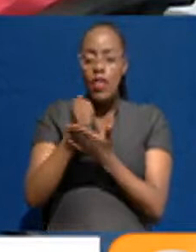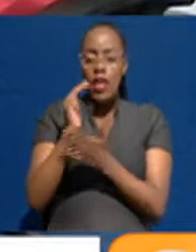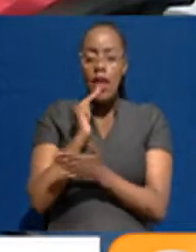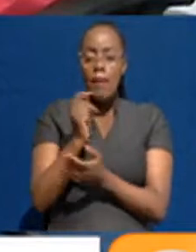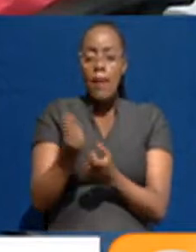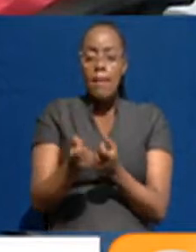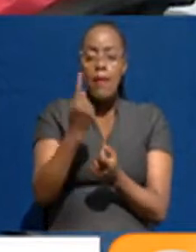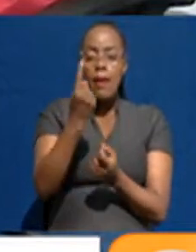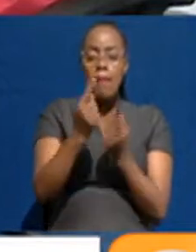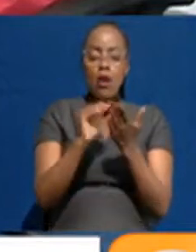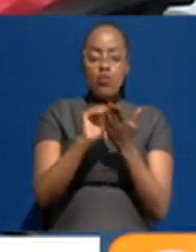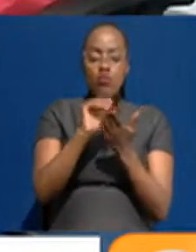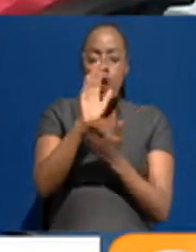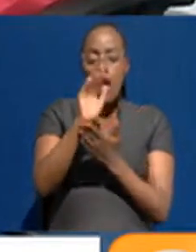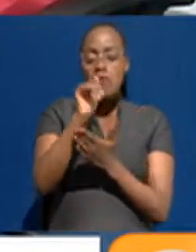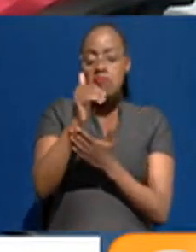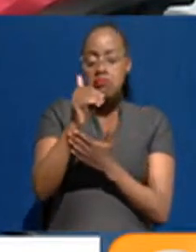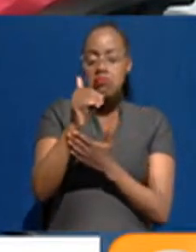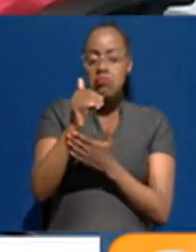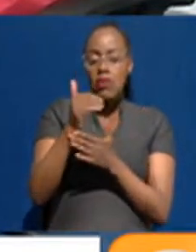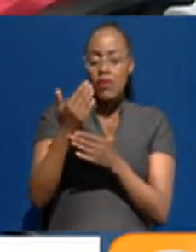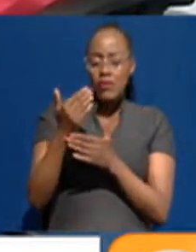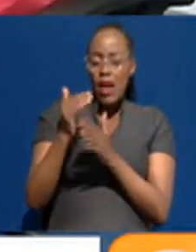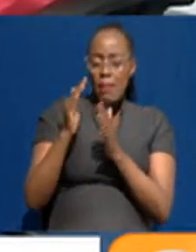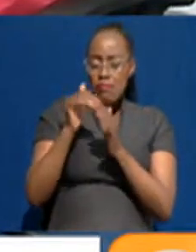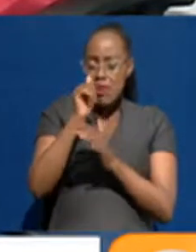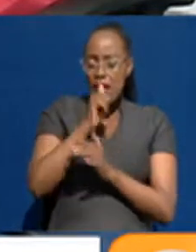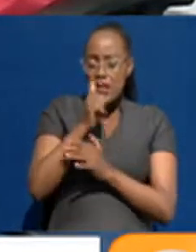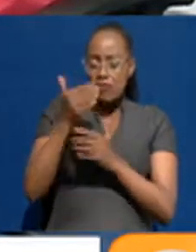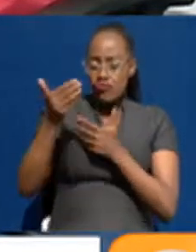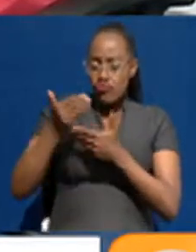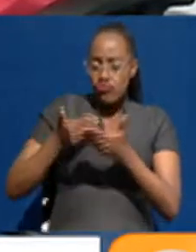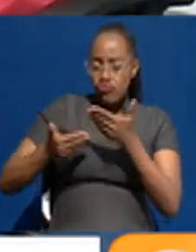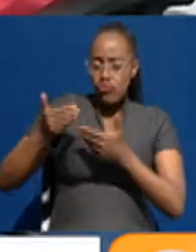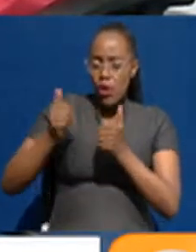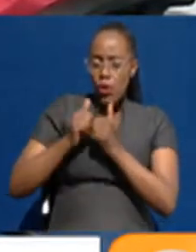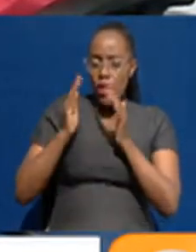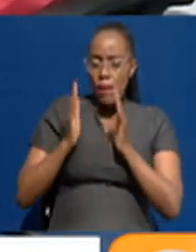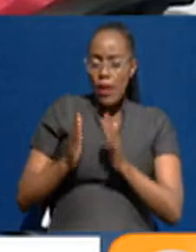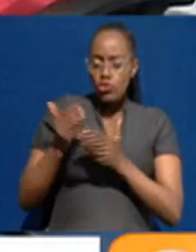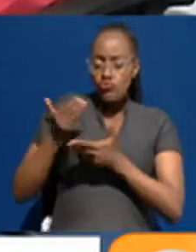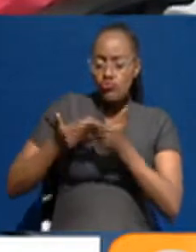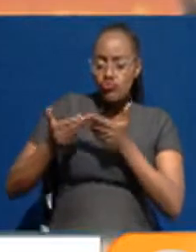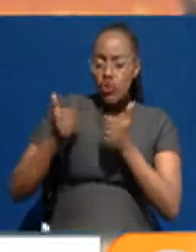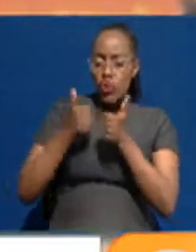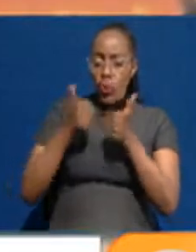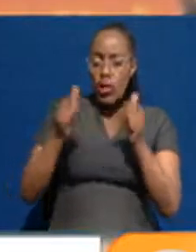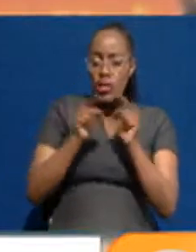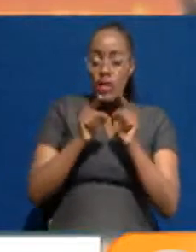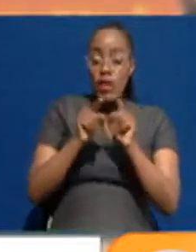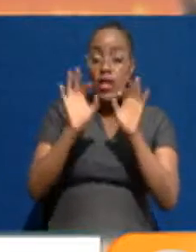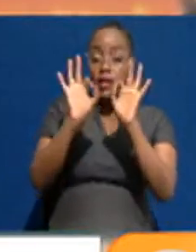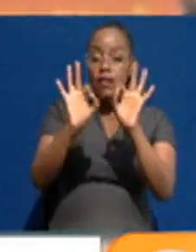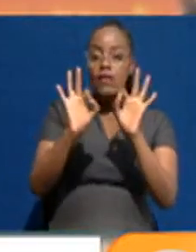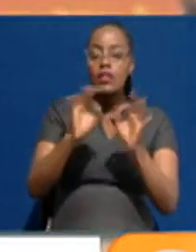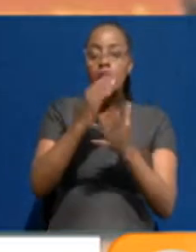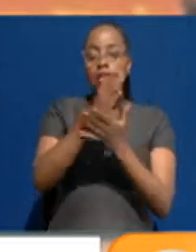more personalized products, personalized pricing for customers, and driving efficiencies in some of our